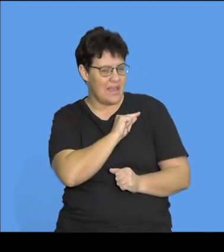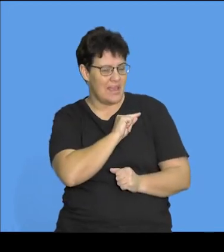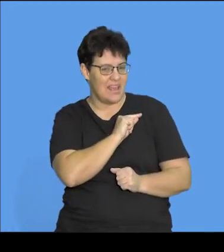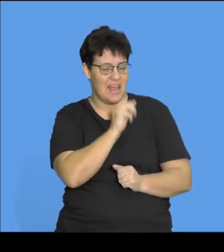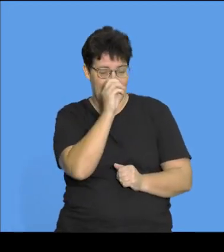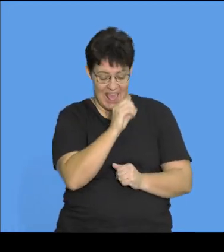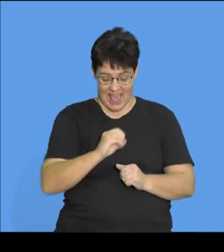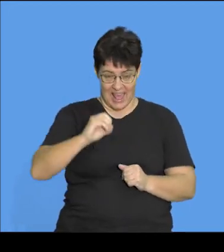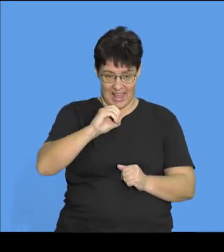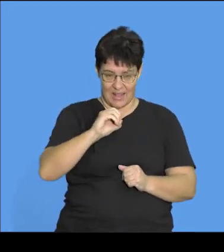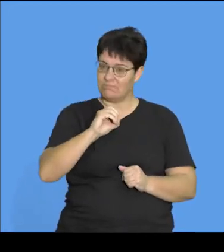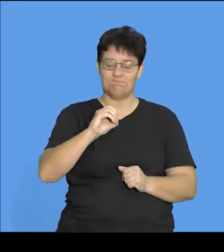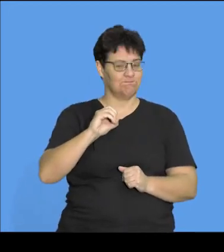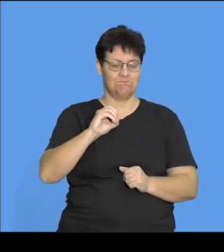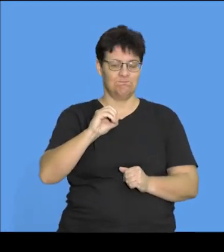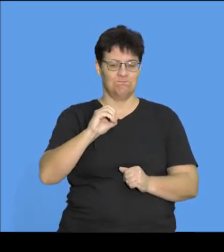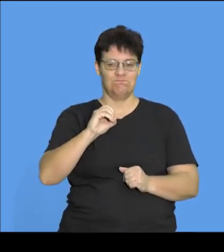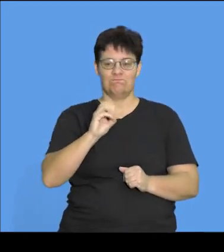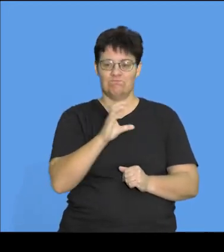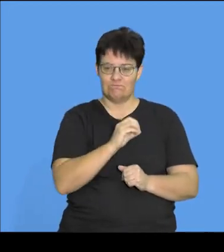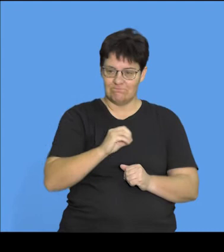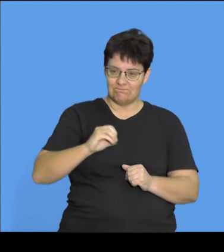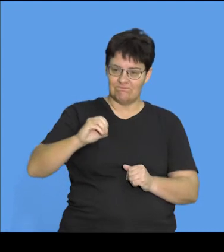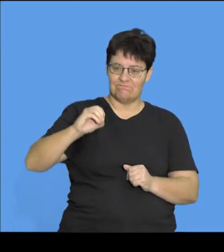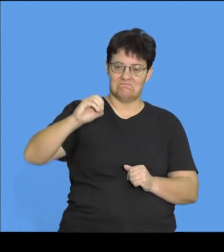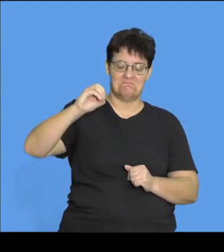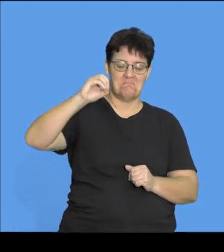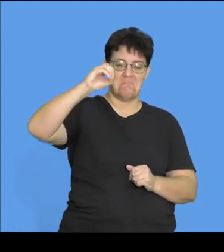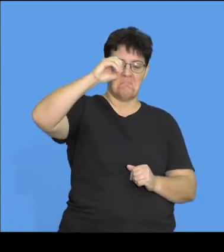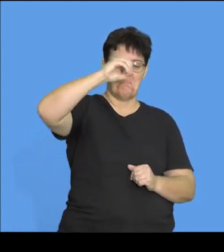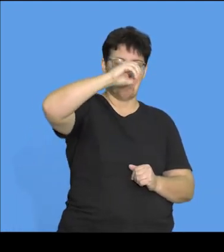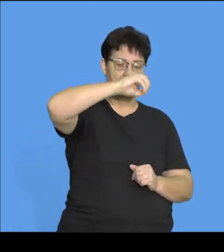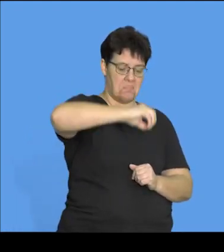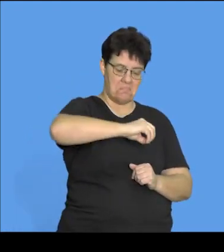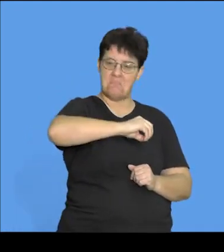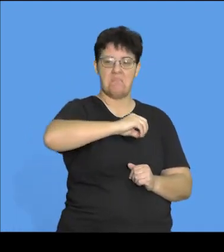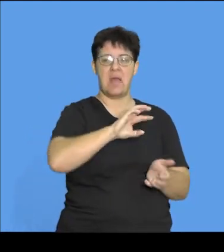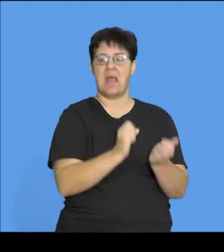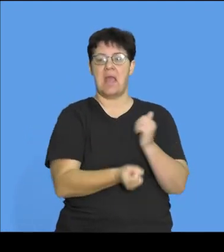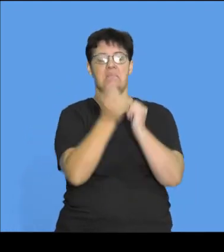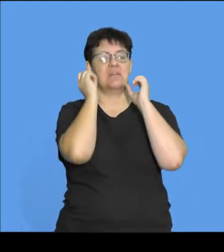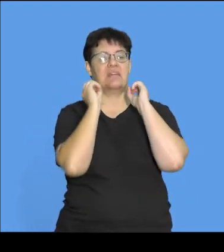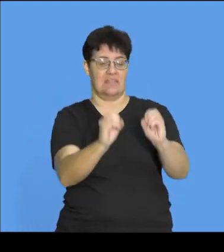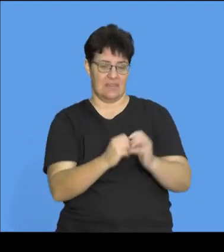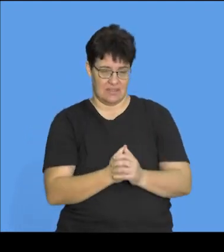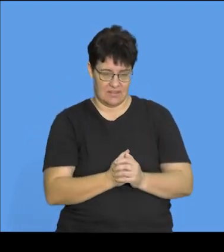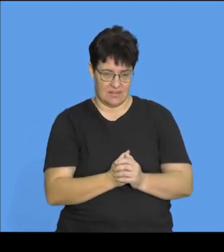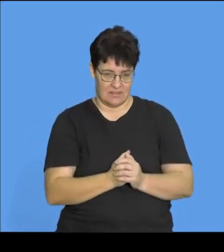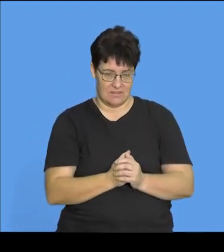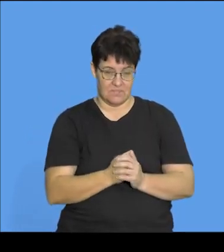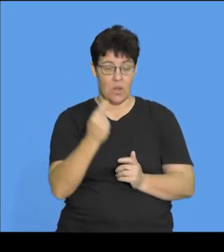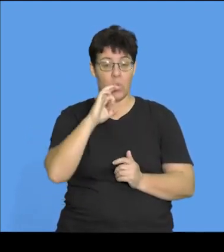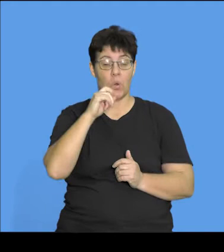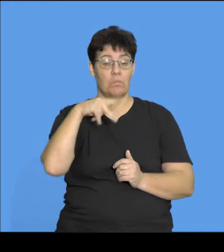has reached the uterine chamber where no fertilization has taken place. The corpus luteum within the